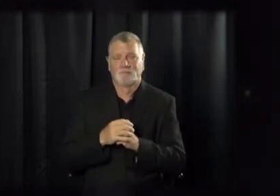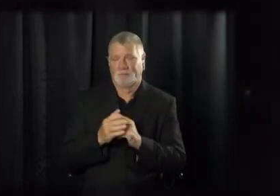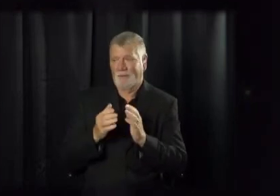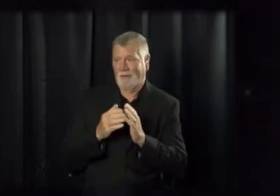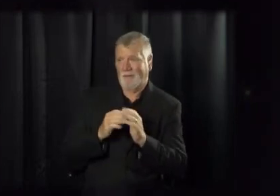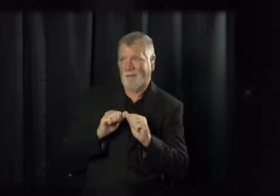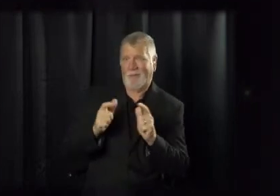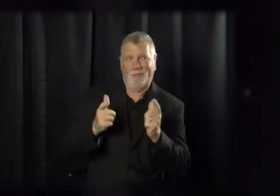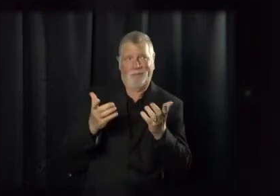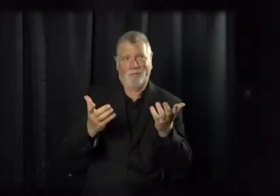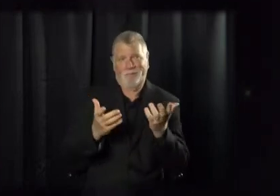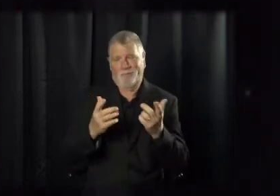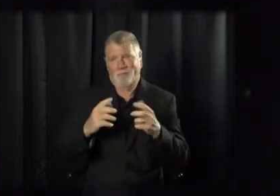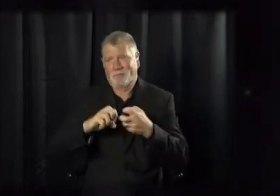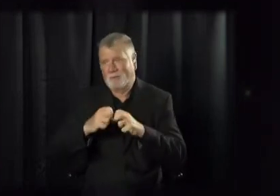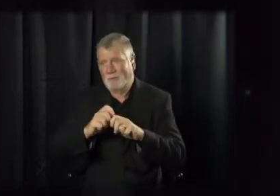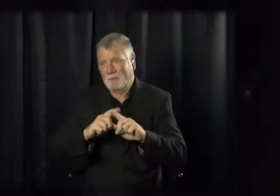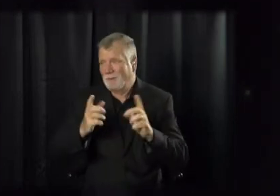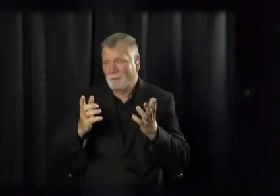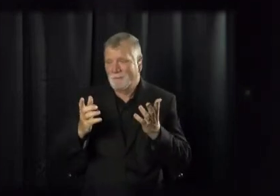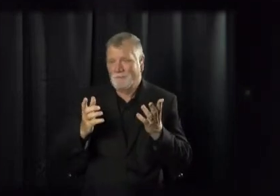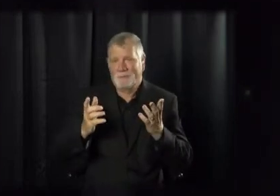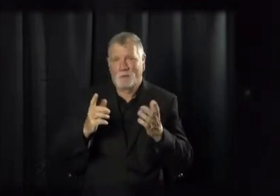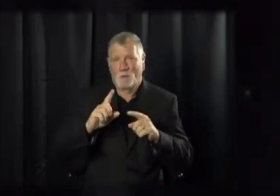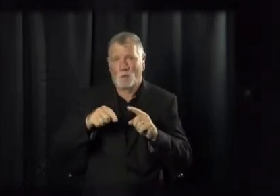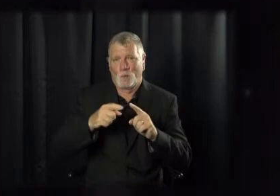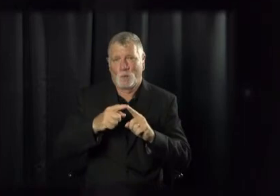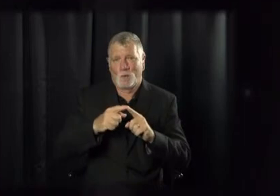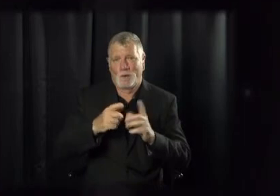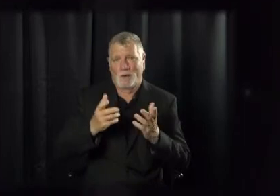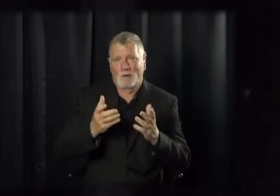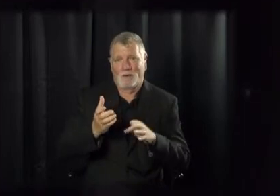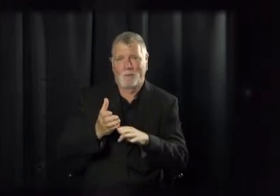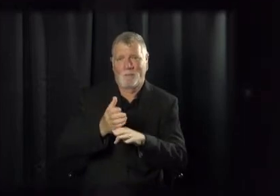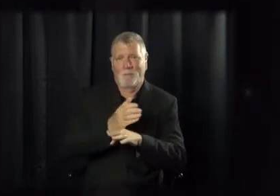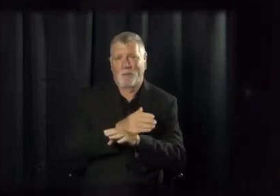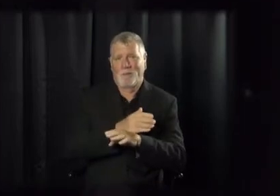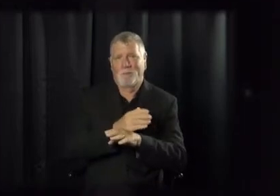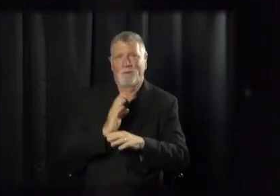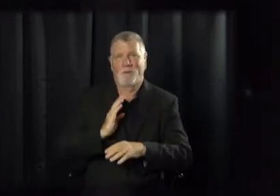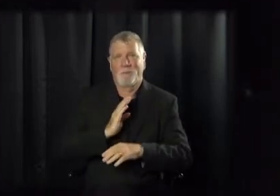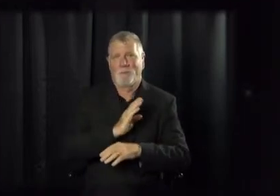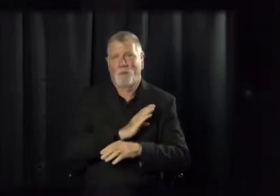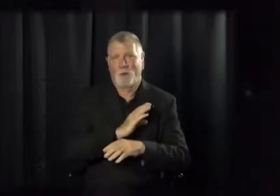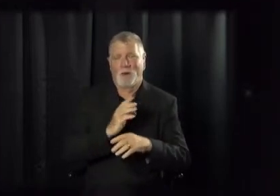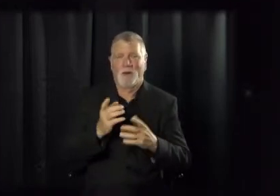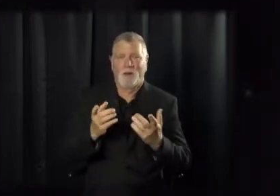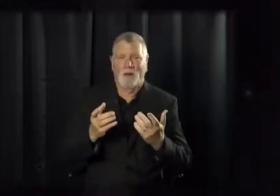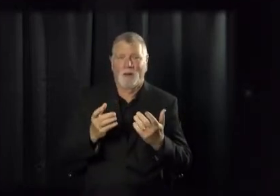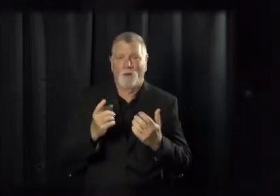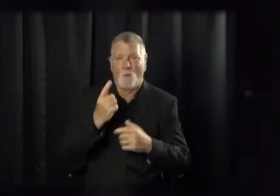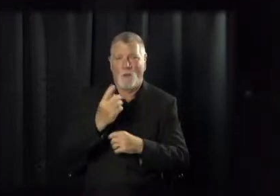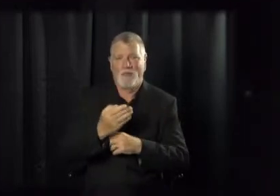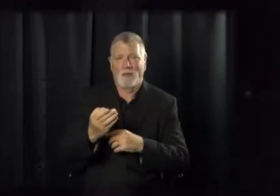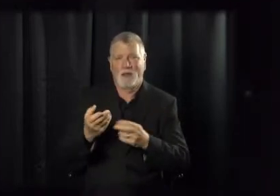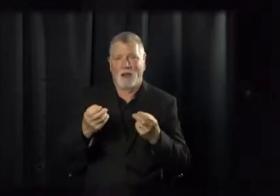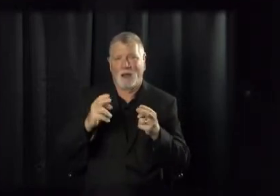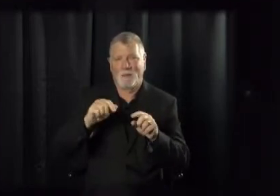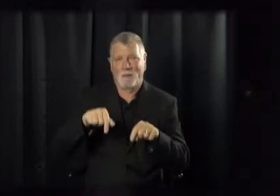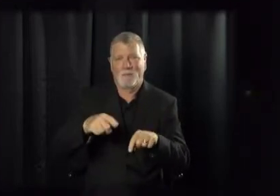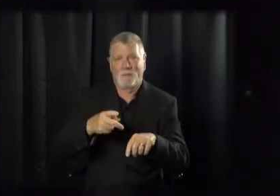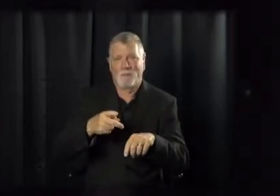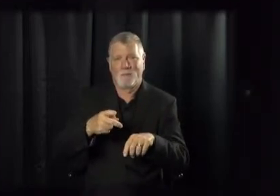odds, because when this was before the board's existence, one thing that happened